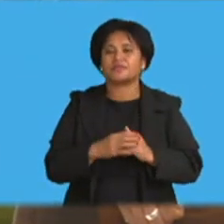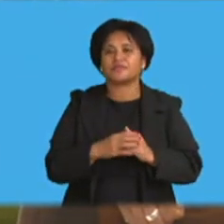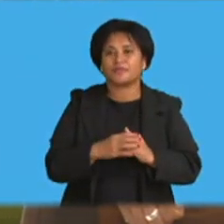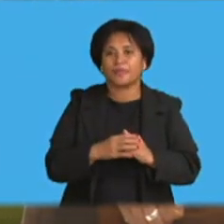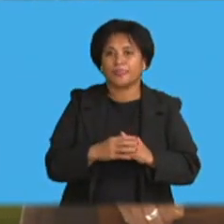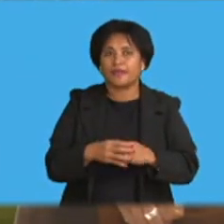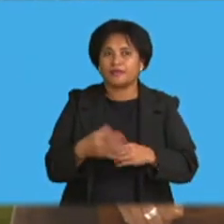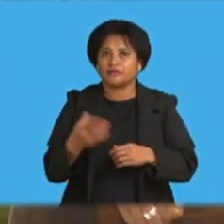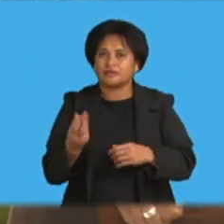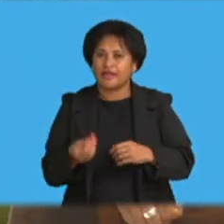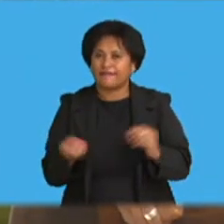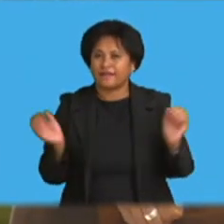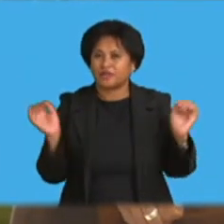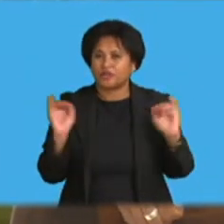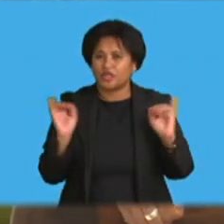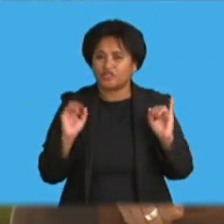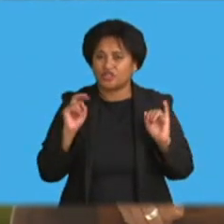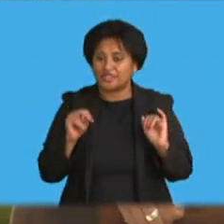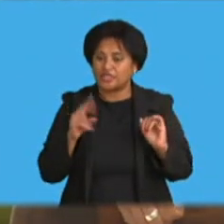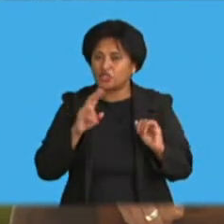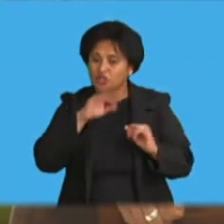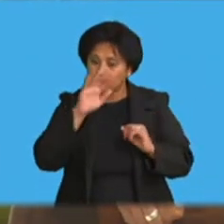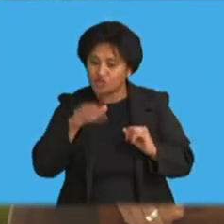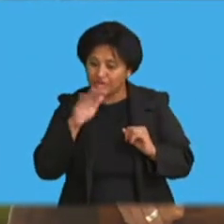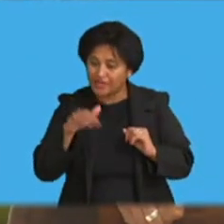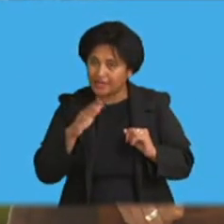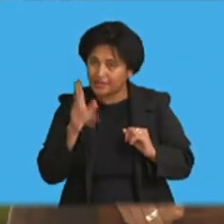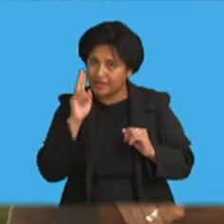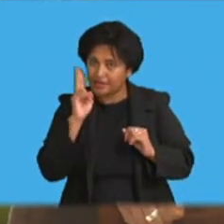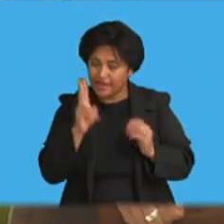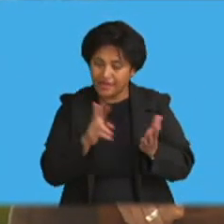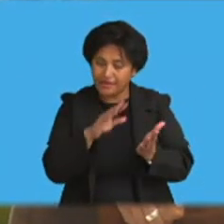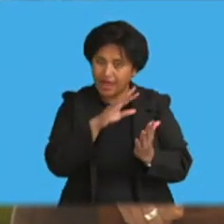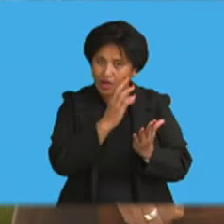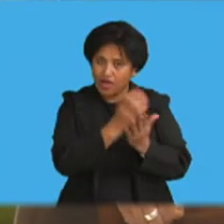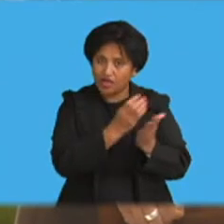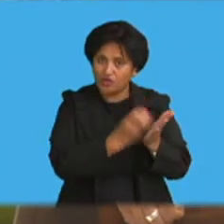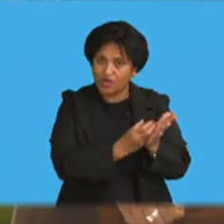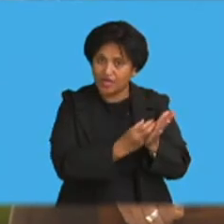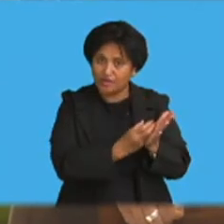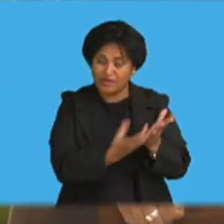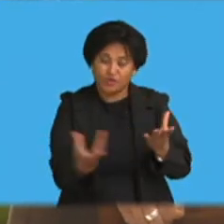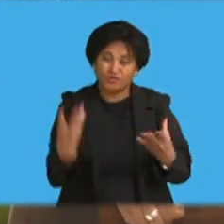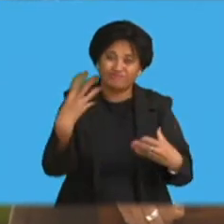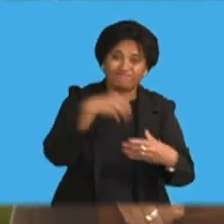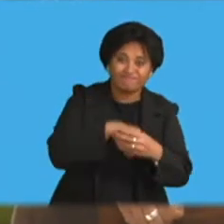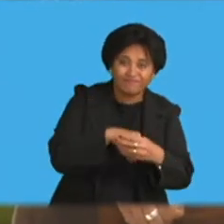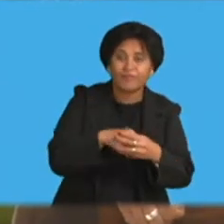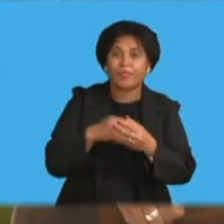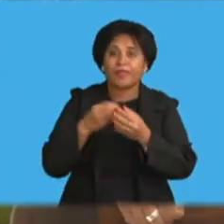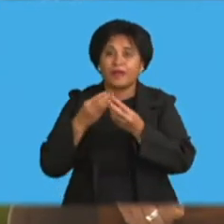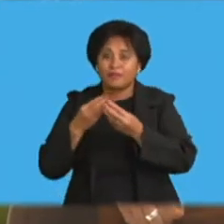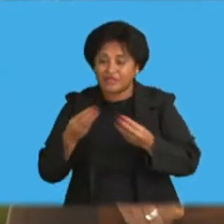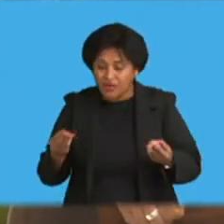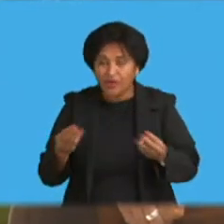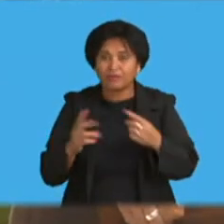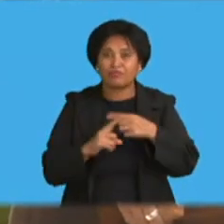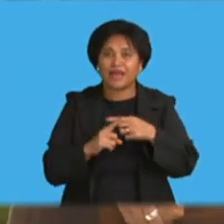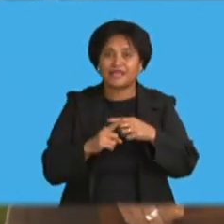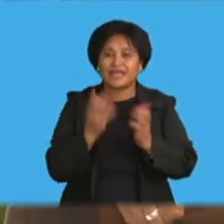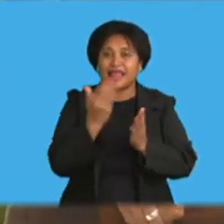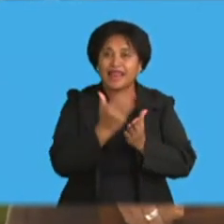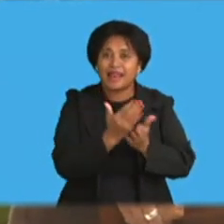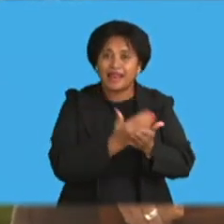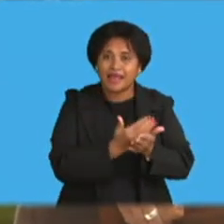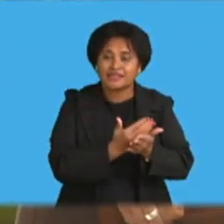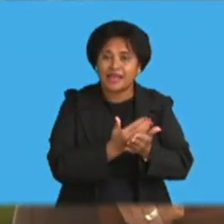is an urgent need, Madam Speaker, to reassess our school curriculum to more effectively embed material and lesson plans that relate to